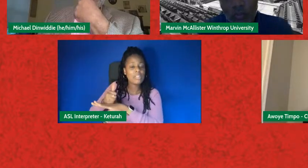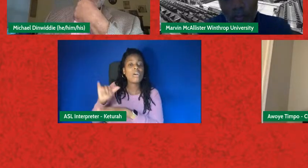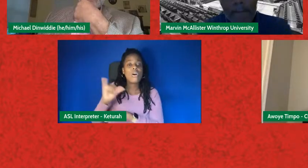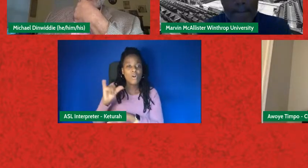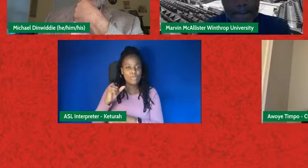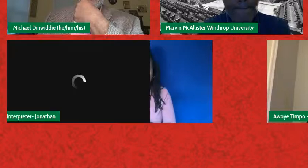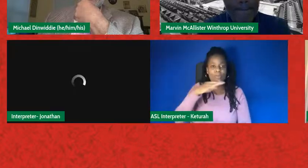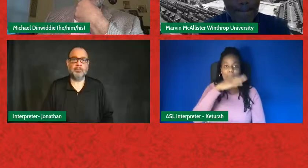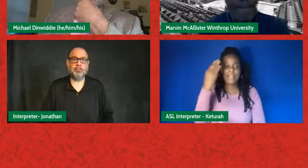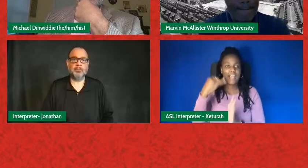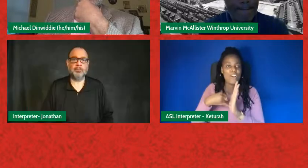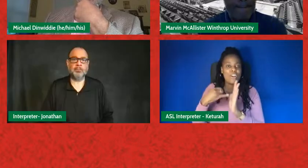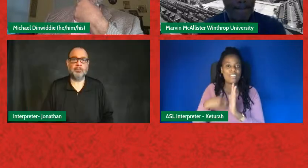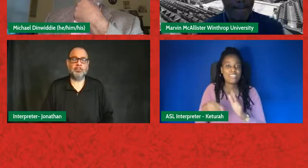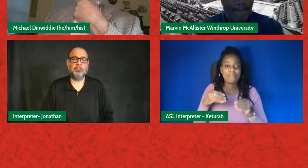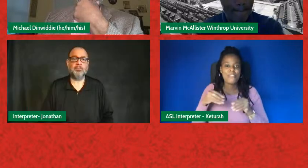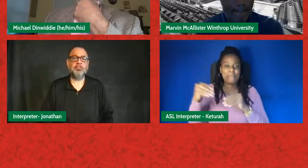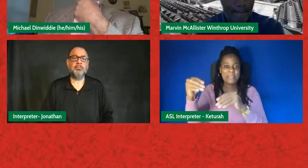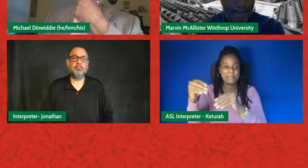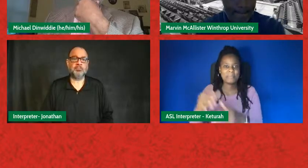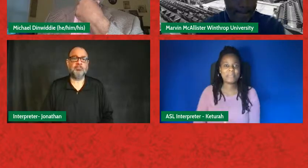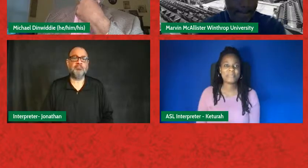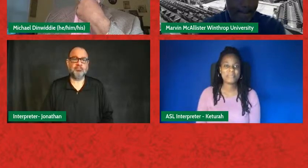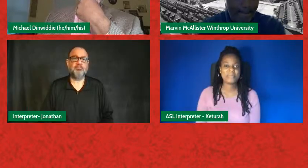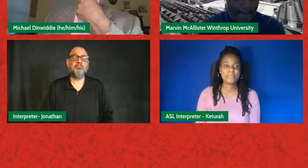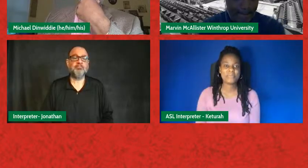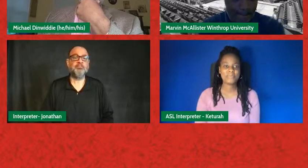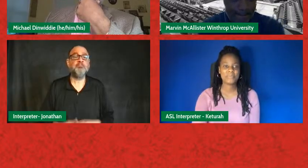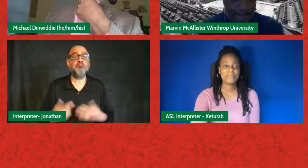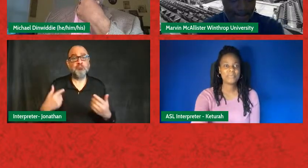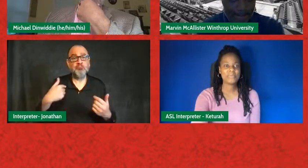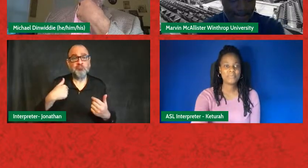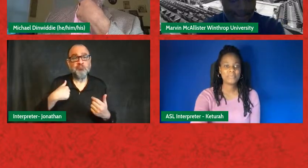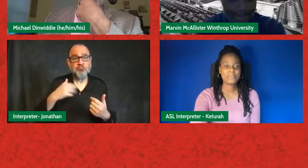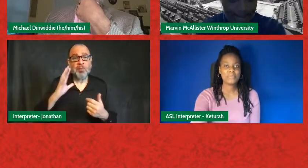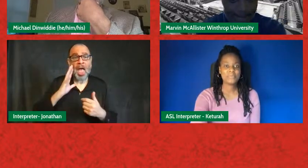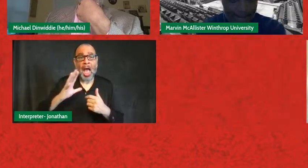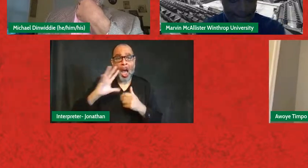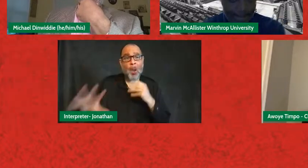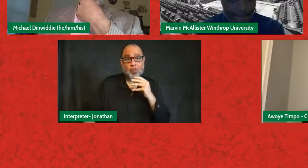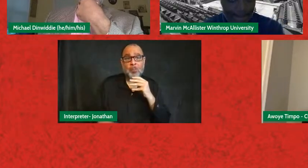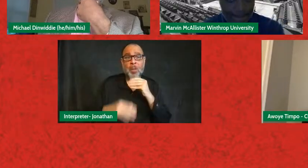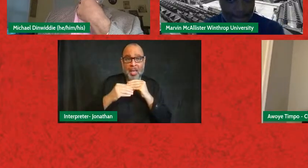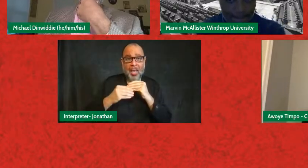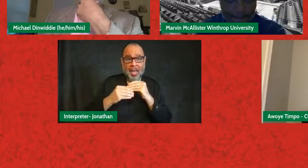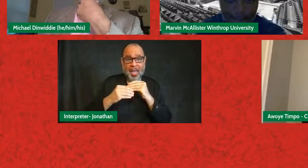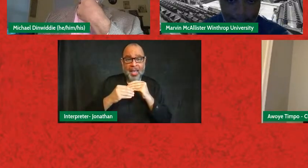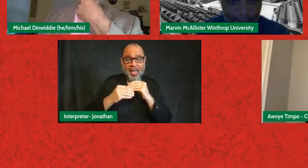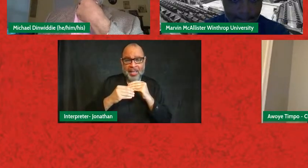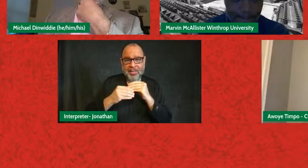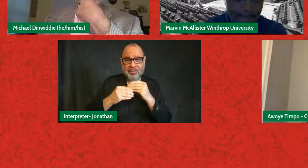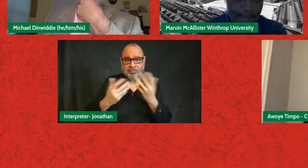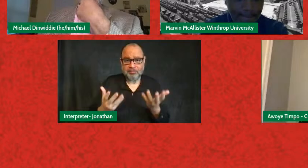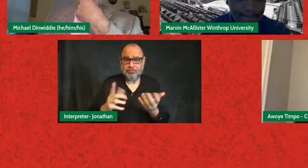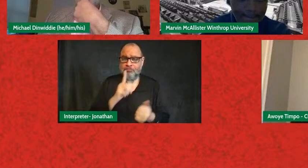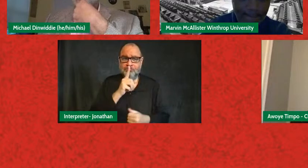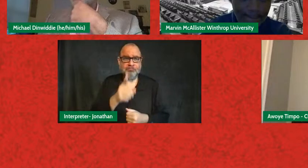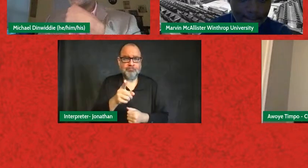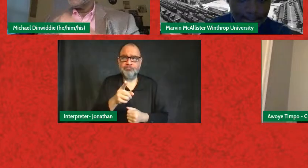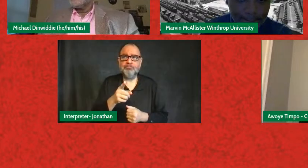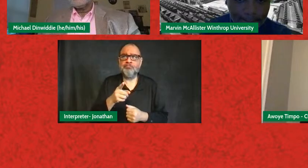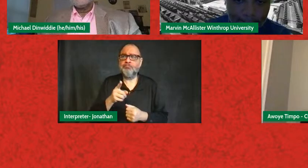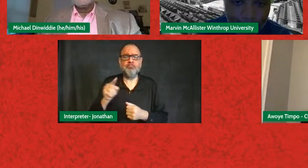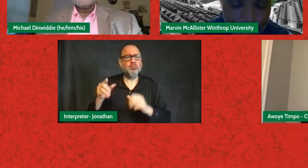Movement. Mm. And I'll just add to all of that brilliance, which is to, you know, to say that it's to me this the story of